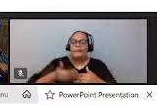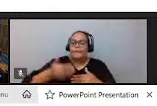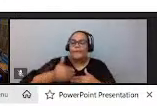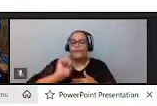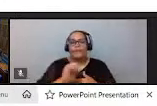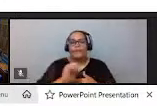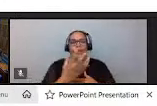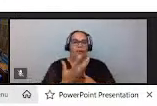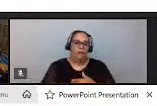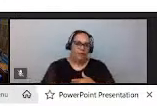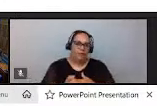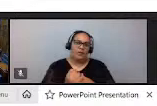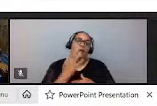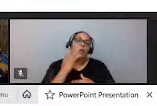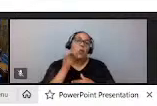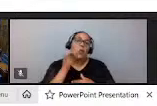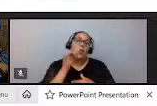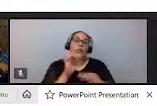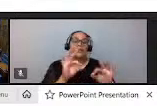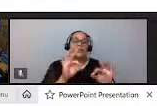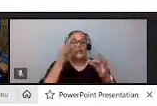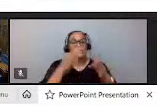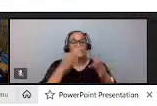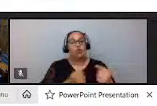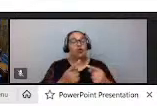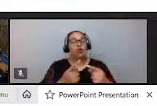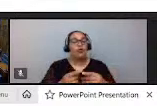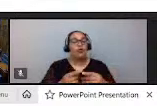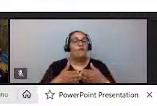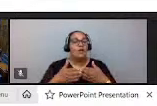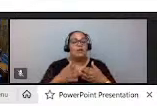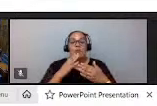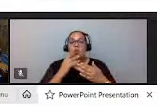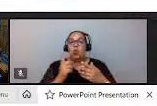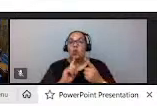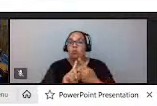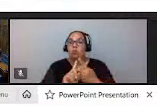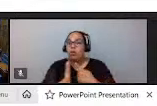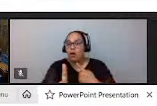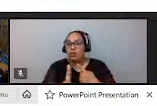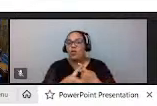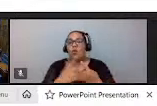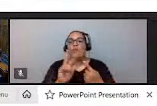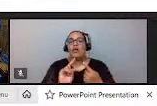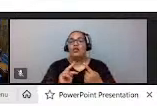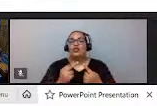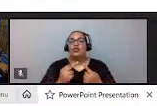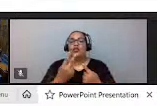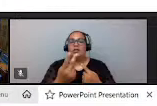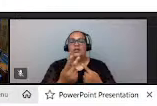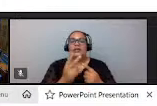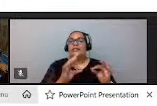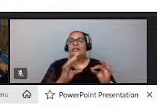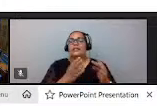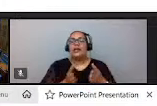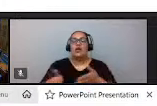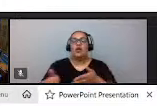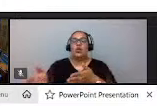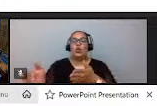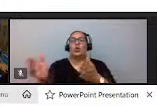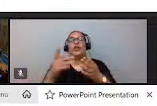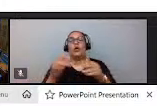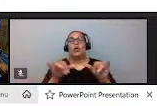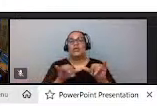they have when these decisions are made for vessels bypassing or that they are changing particular type of rooting and sizing of